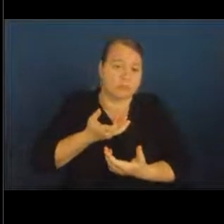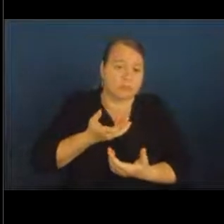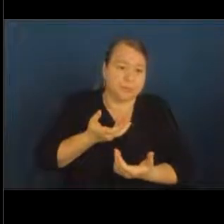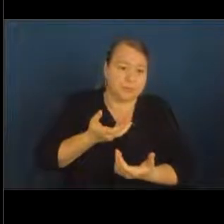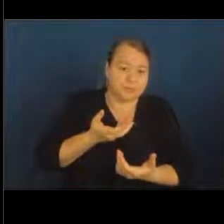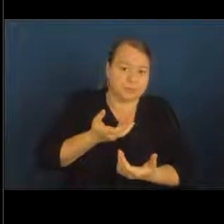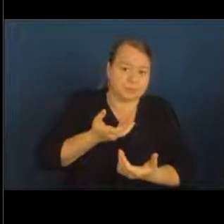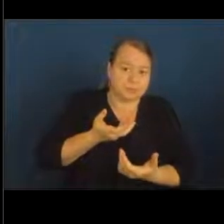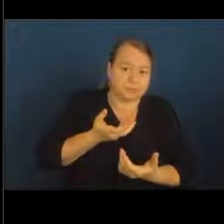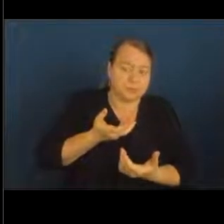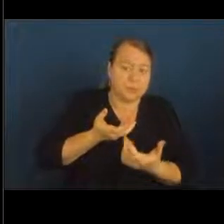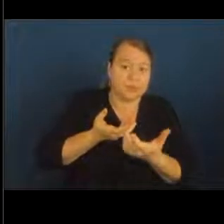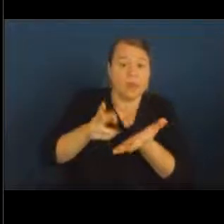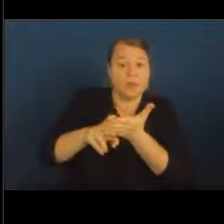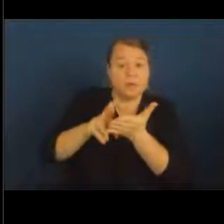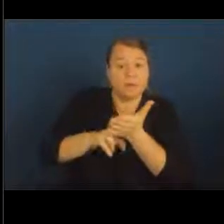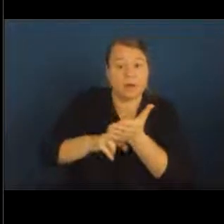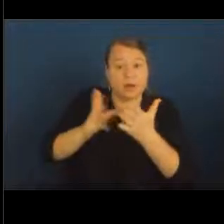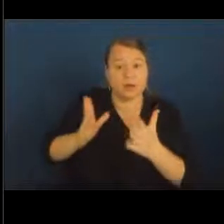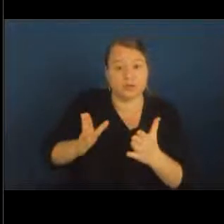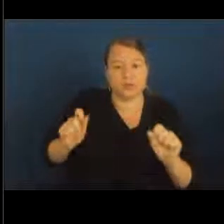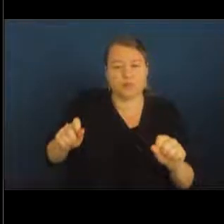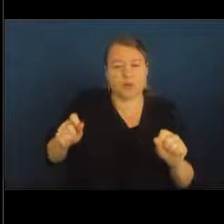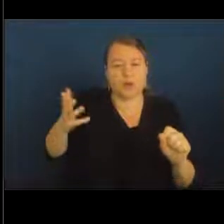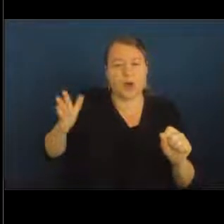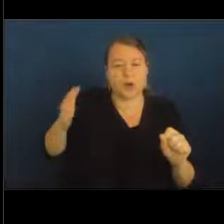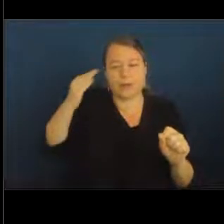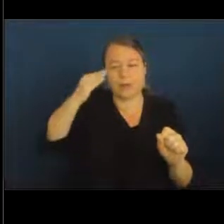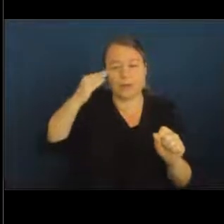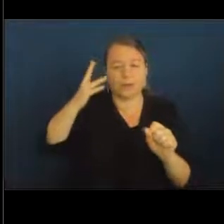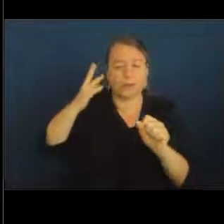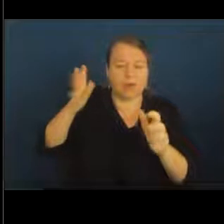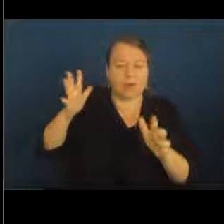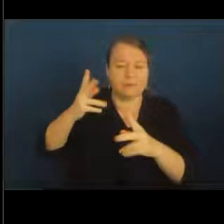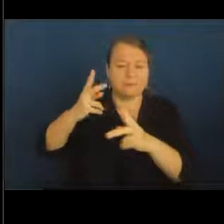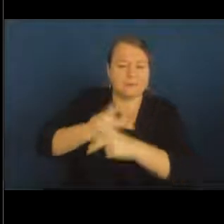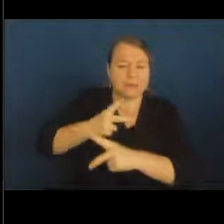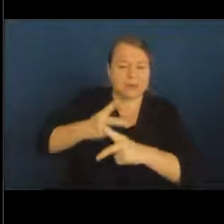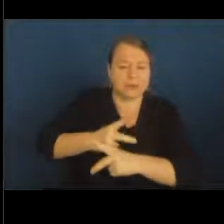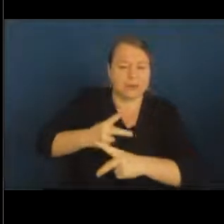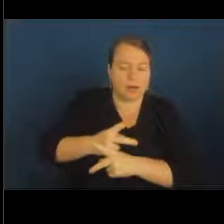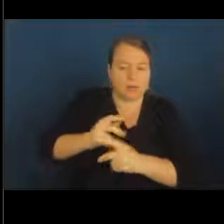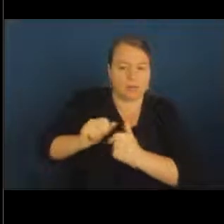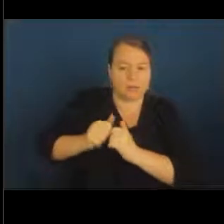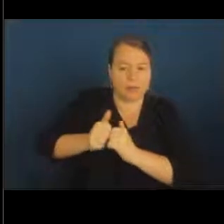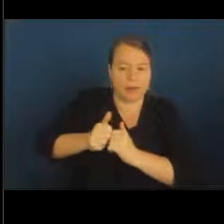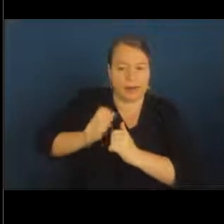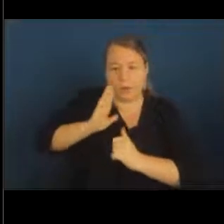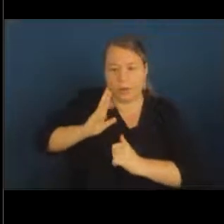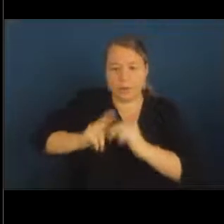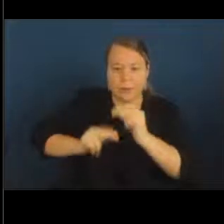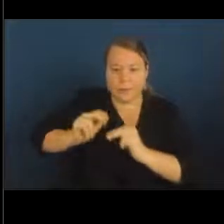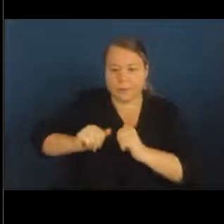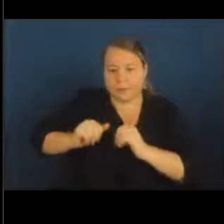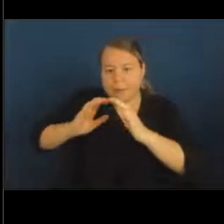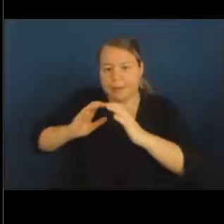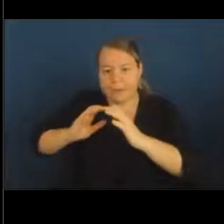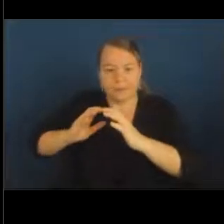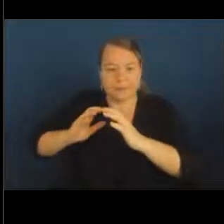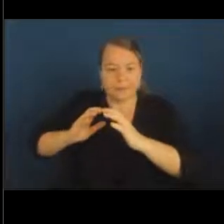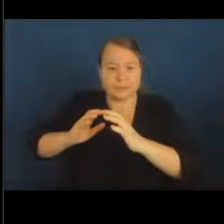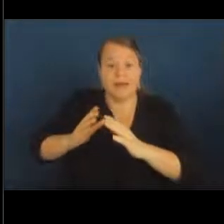while the contractor has probably already figured out how he's going to build this after he